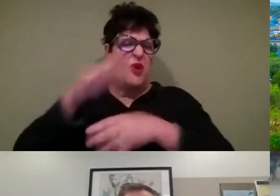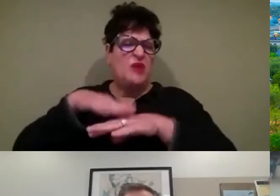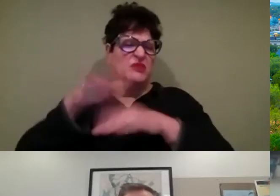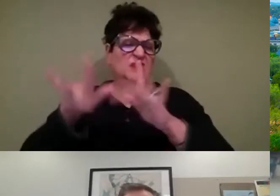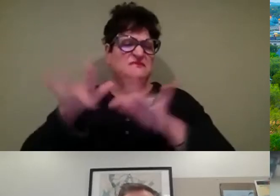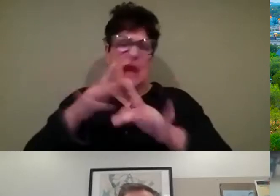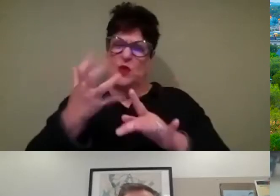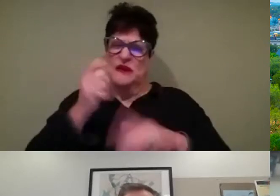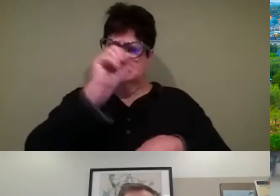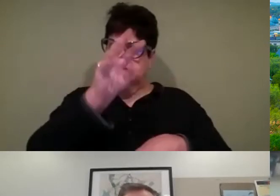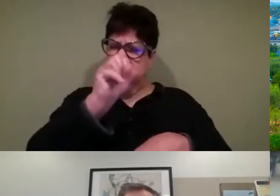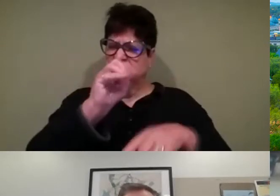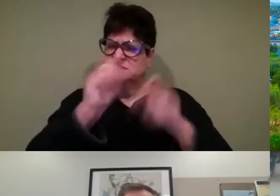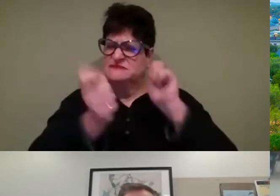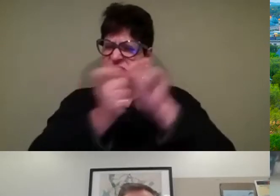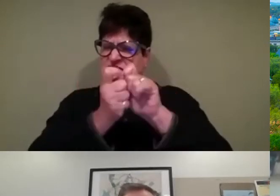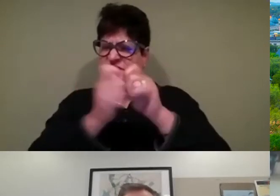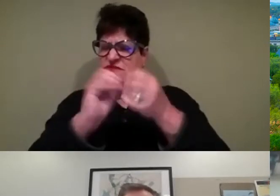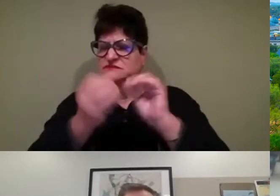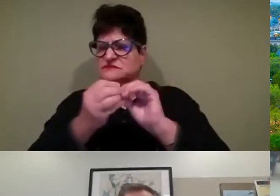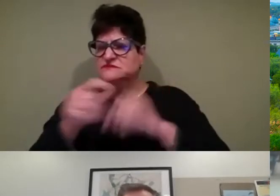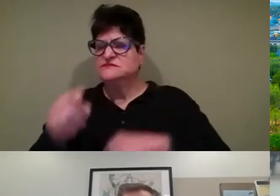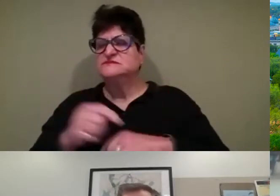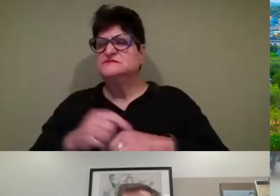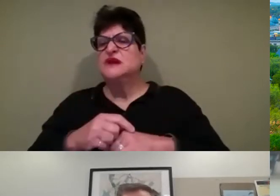number. Here we are. So